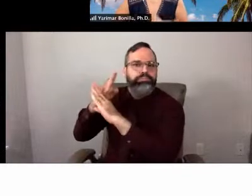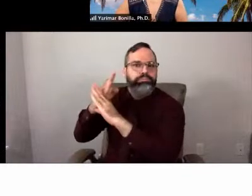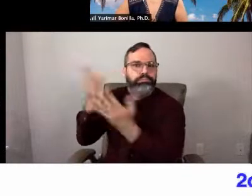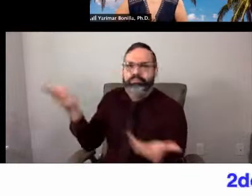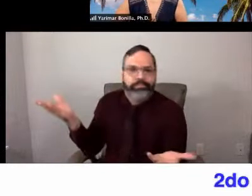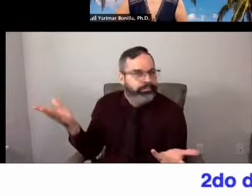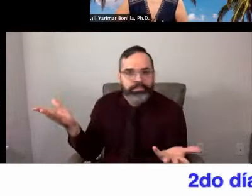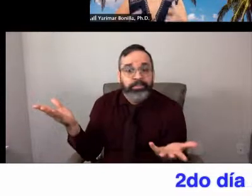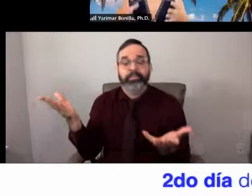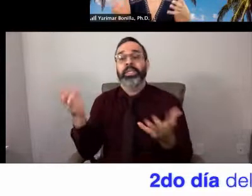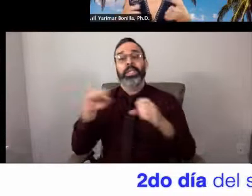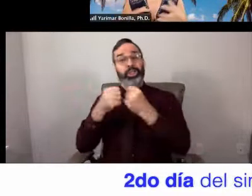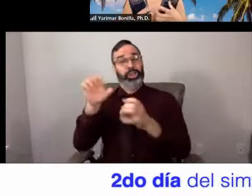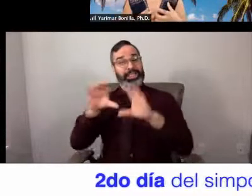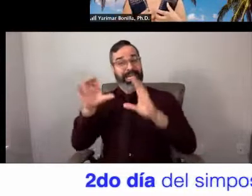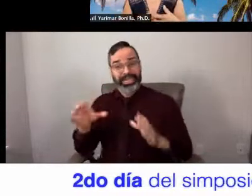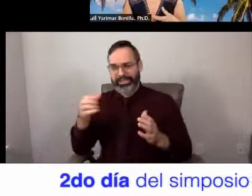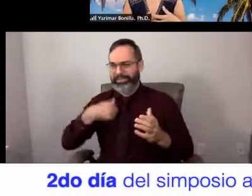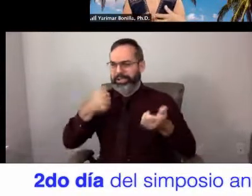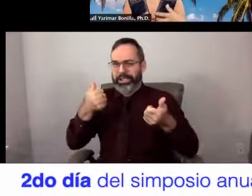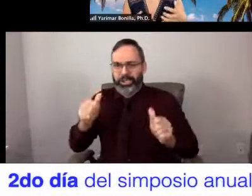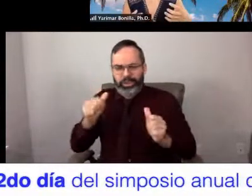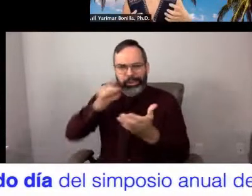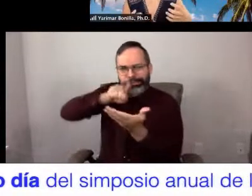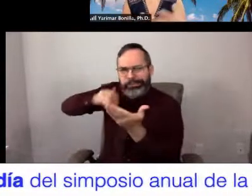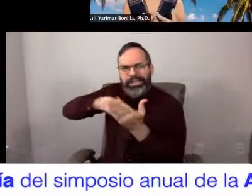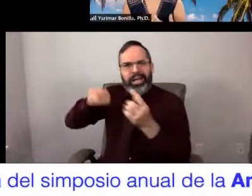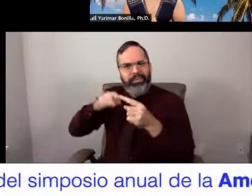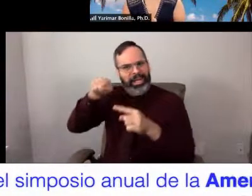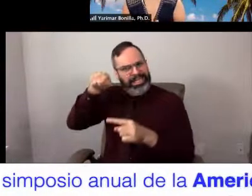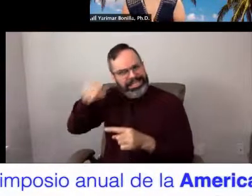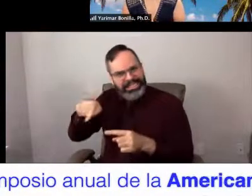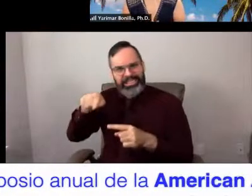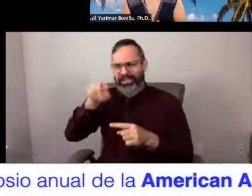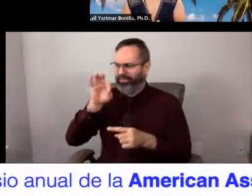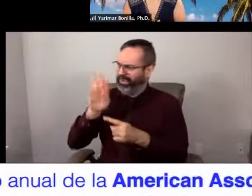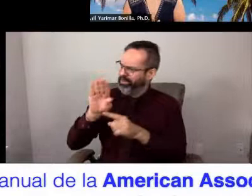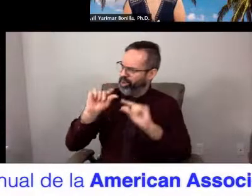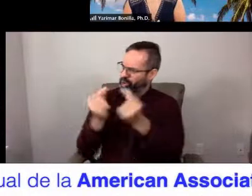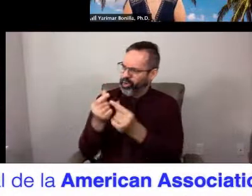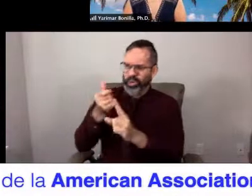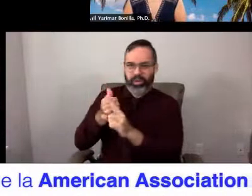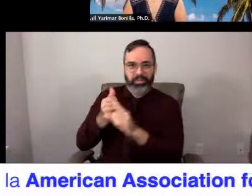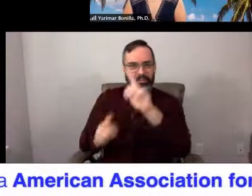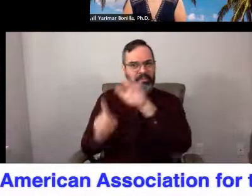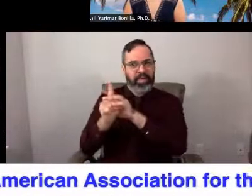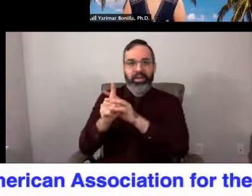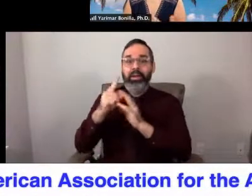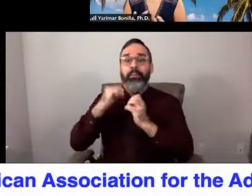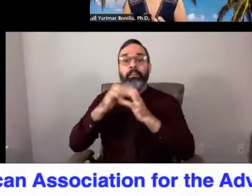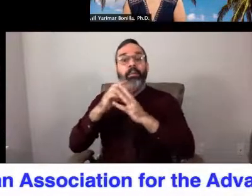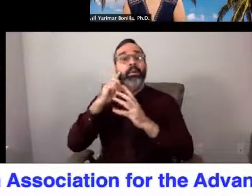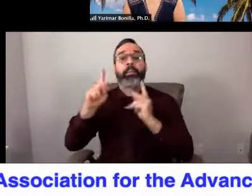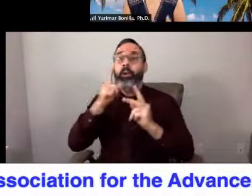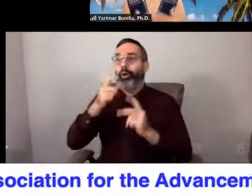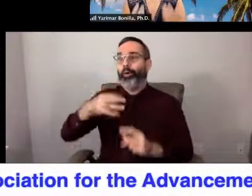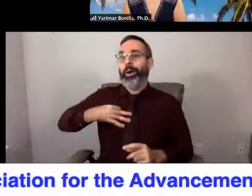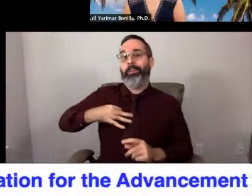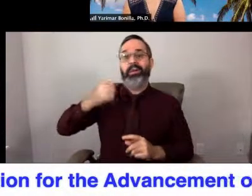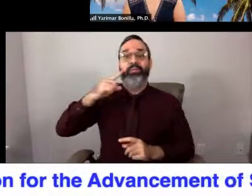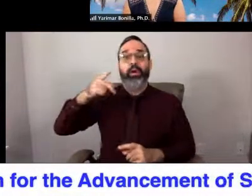as a social scientist. I was trying to do research on this Facebook group that emerged for people who were applying for the PUA,